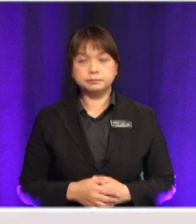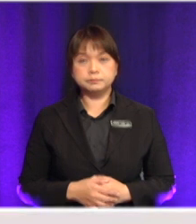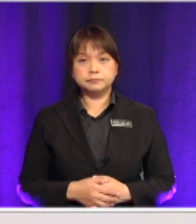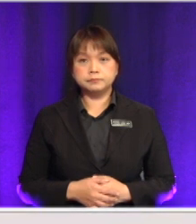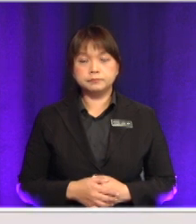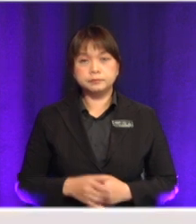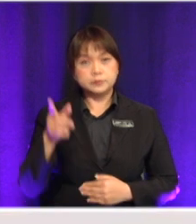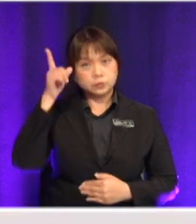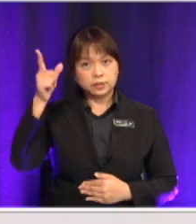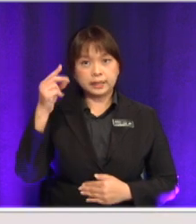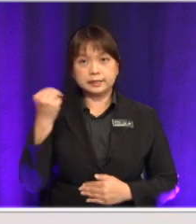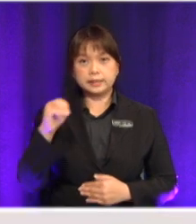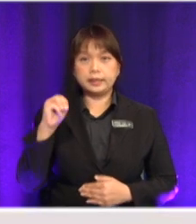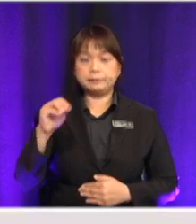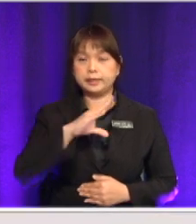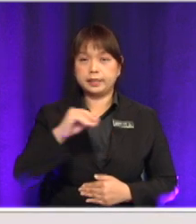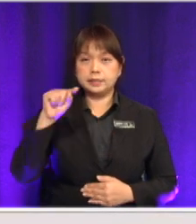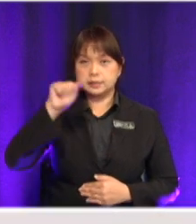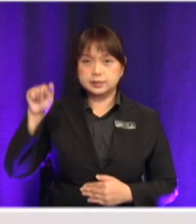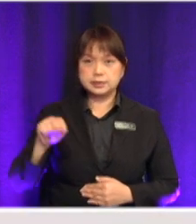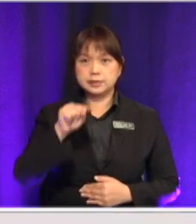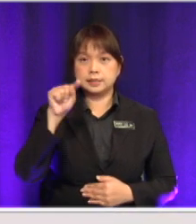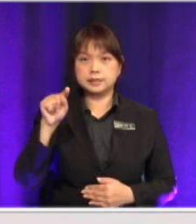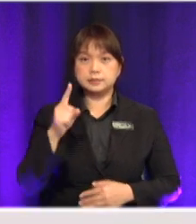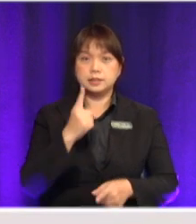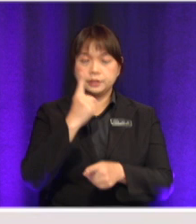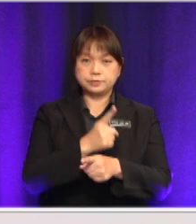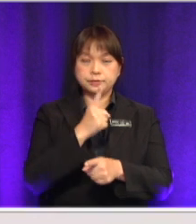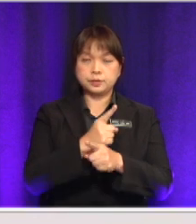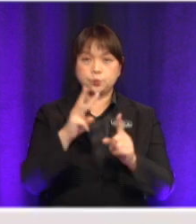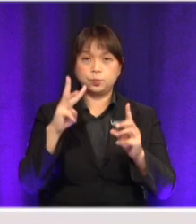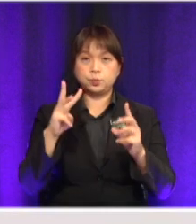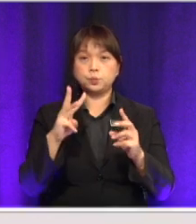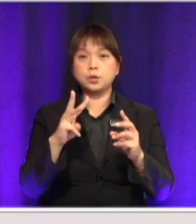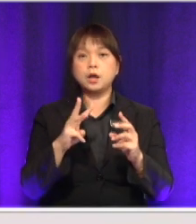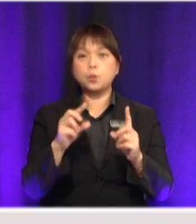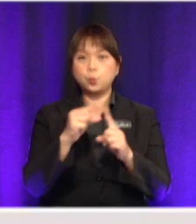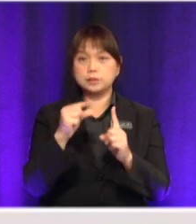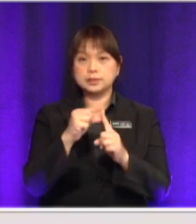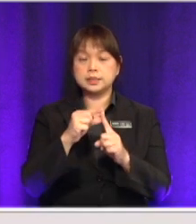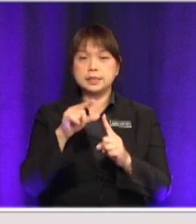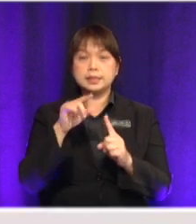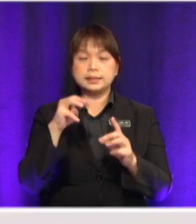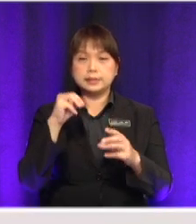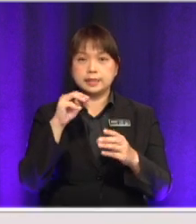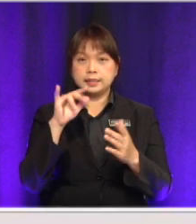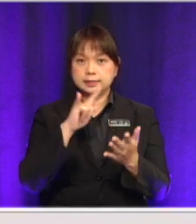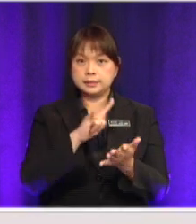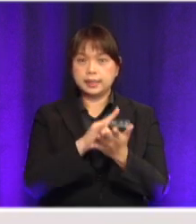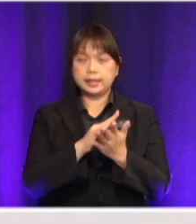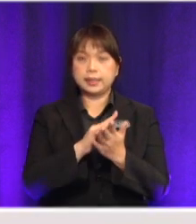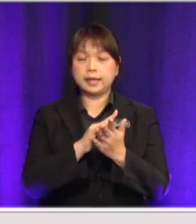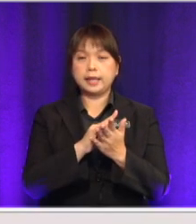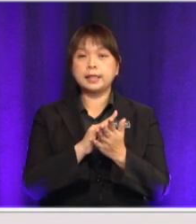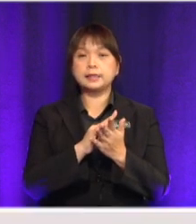the correct words in the sentences to match the meaning to it. Okay? All right, so this is